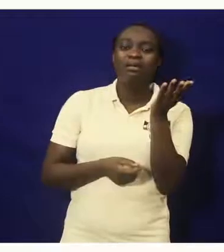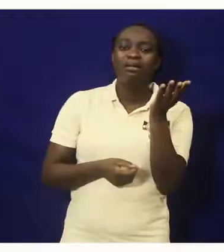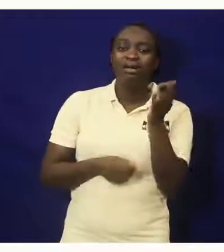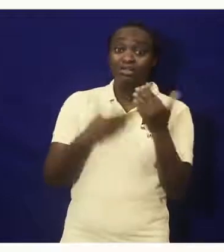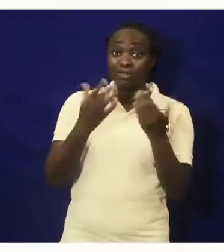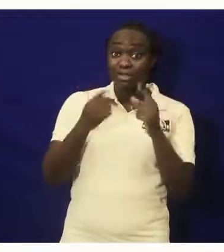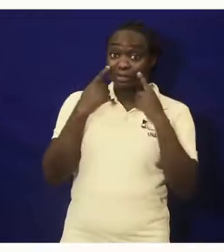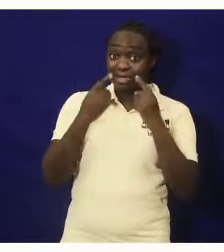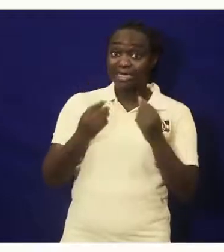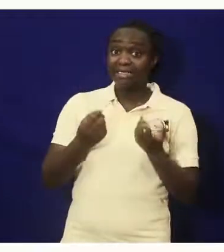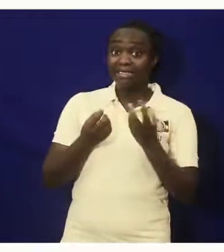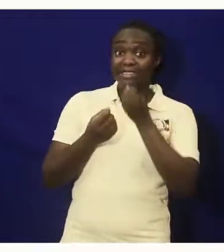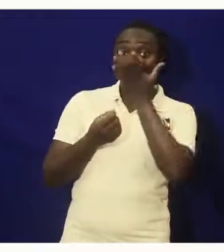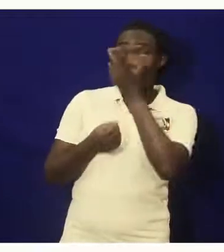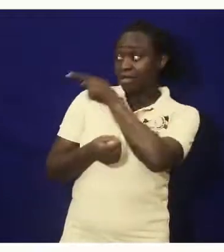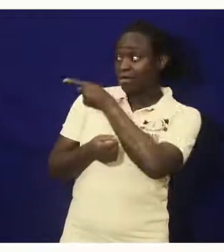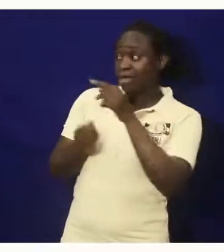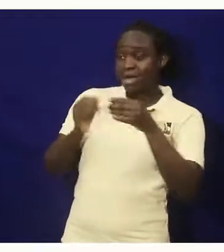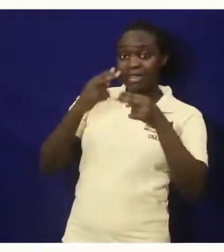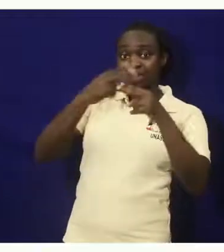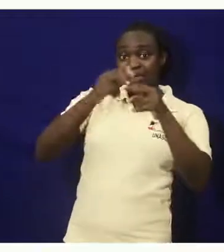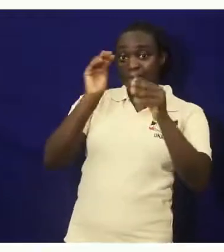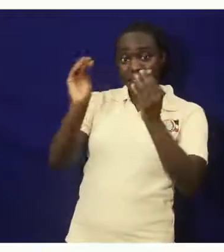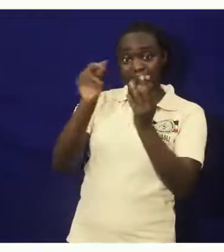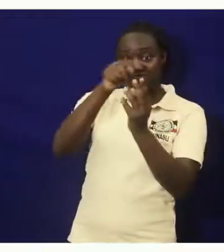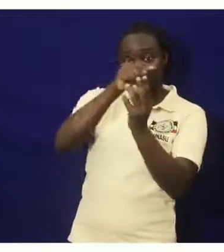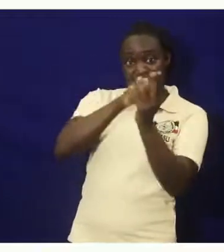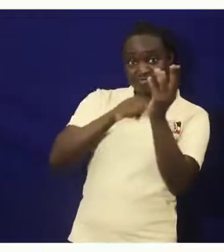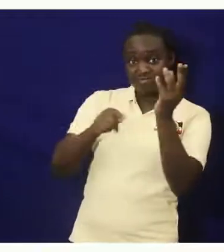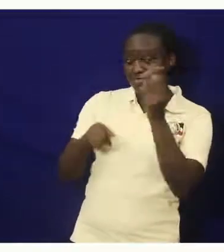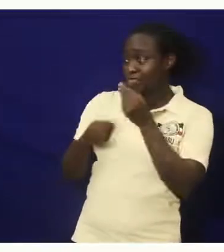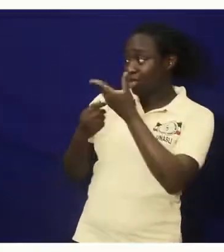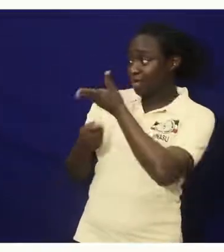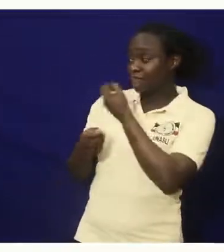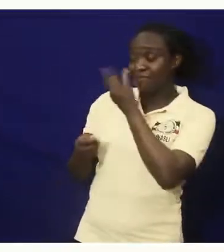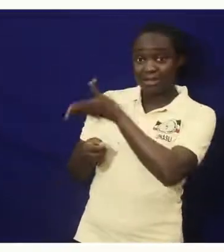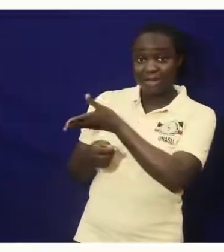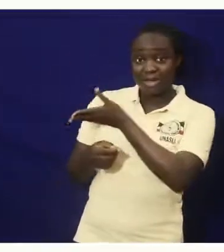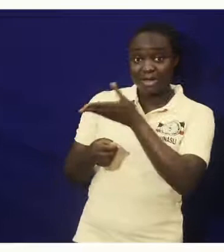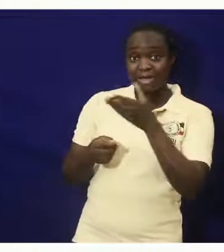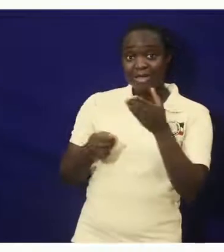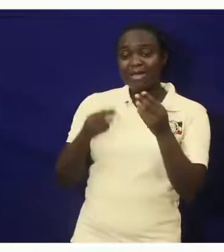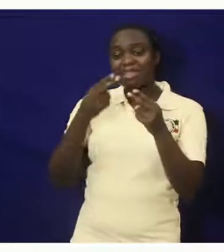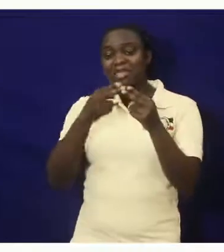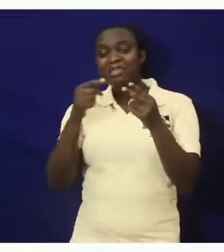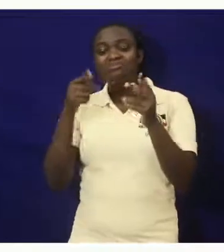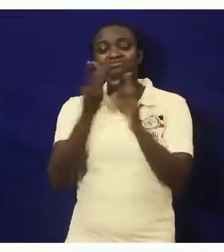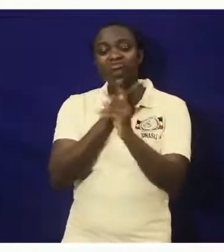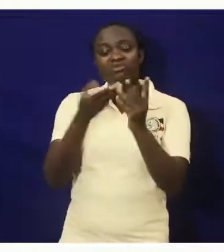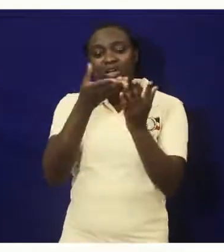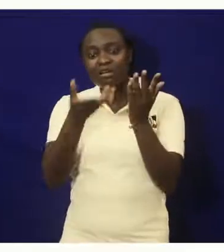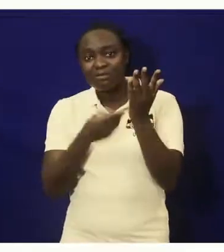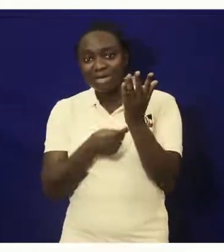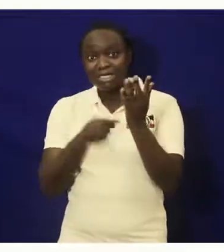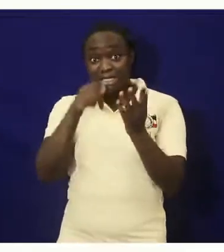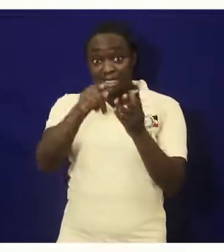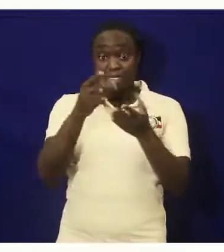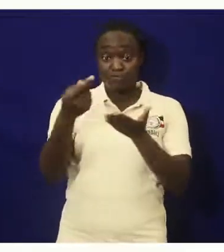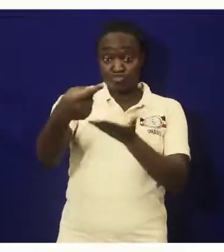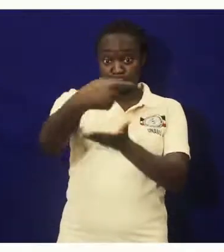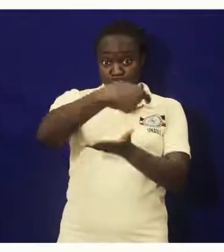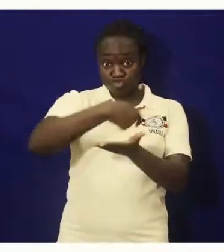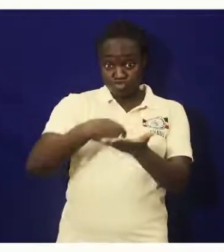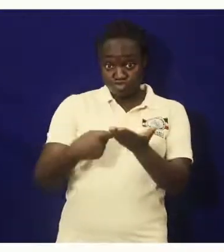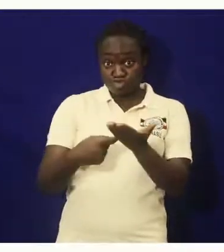flower. You can look at it. You will draw this flower in your book